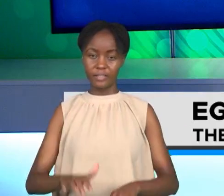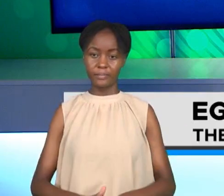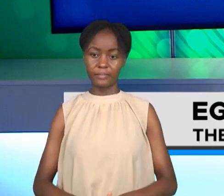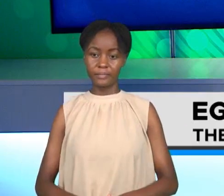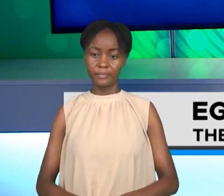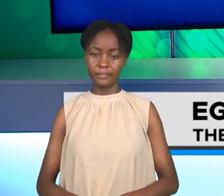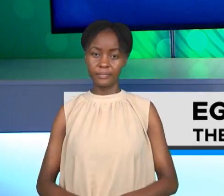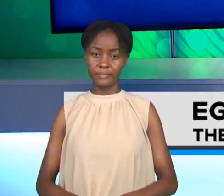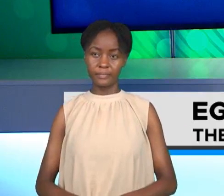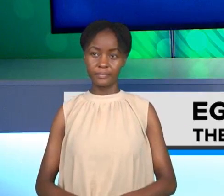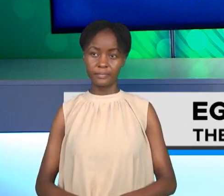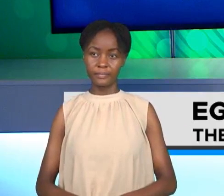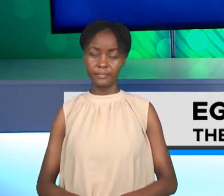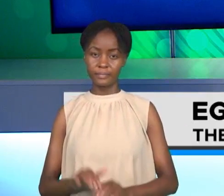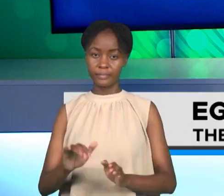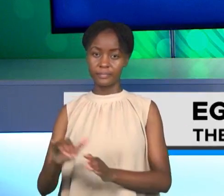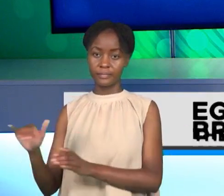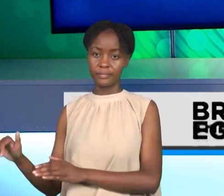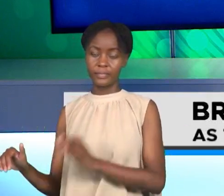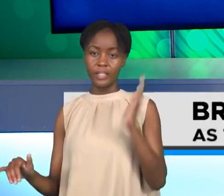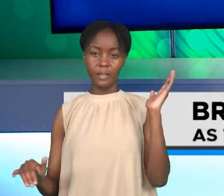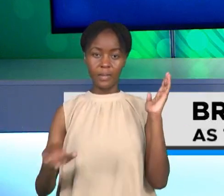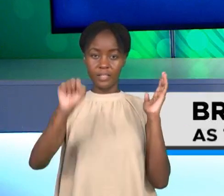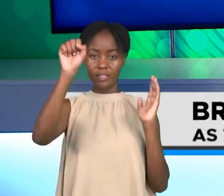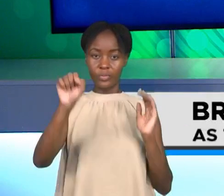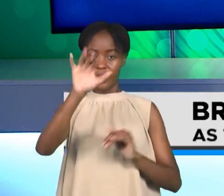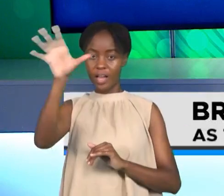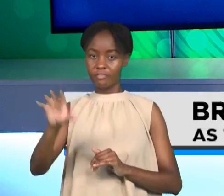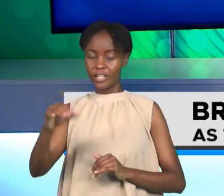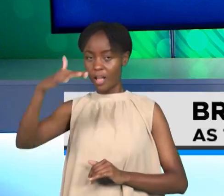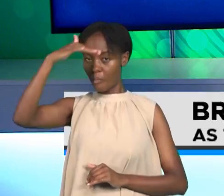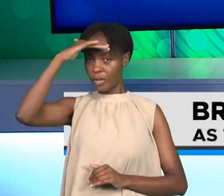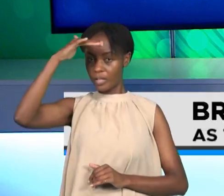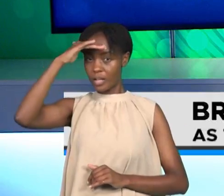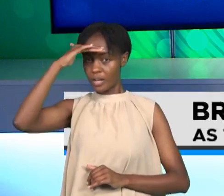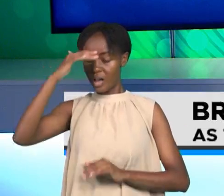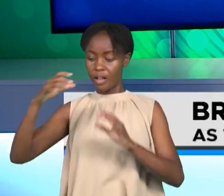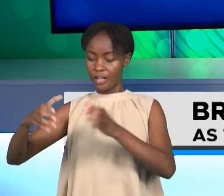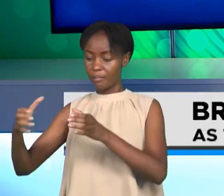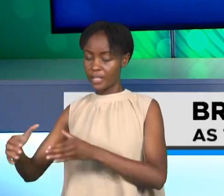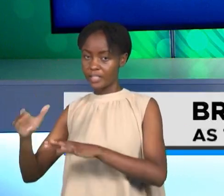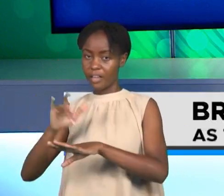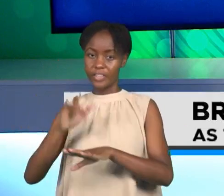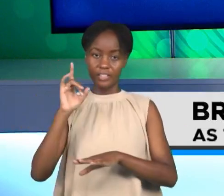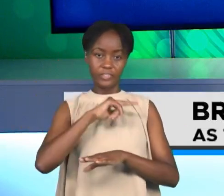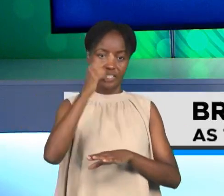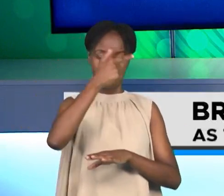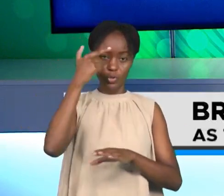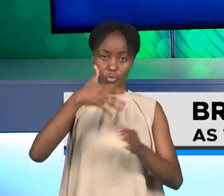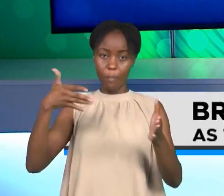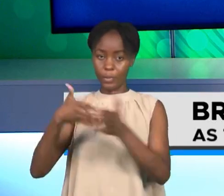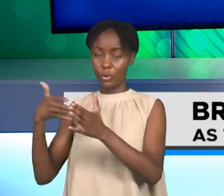for that story. Now, South African liquor producers are being heavily affected by another alcohol ban